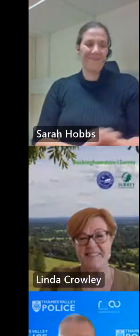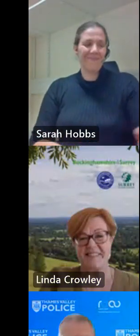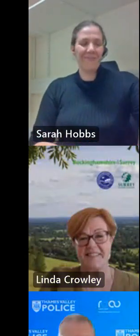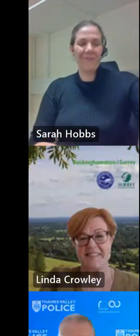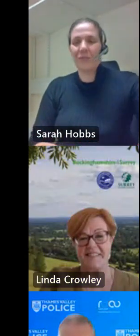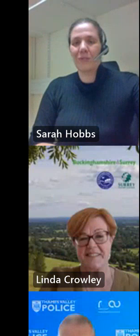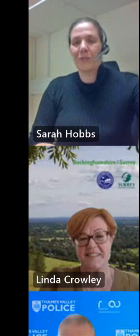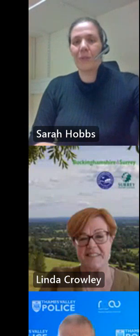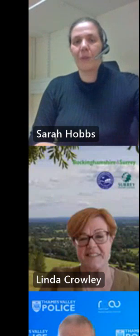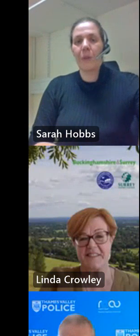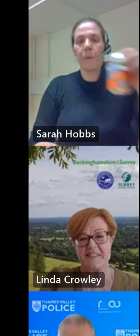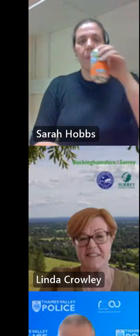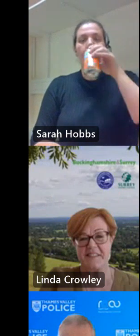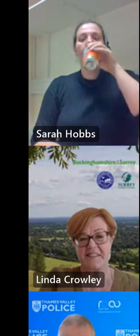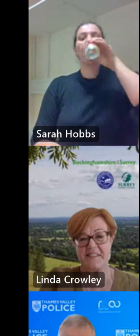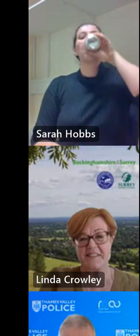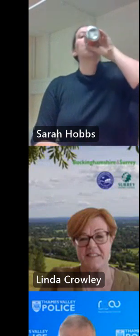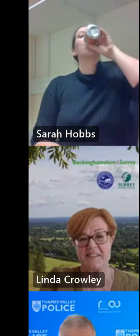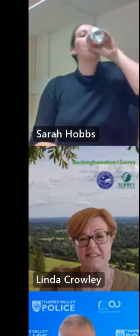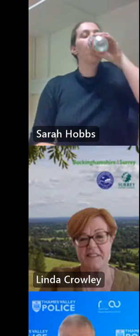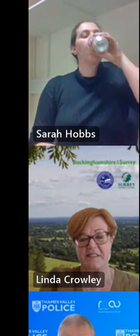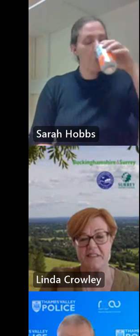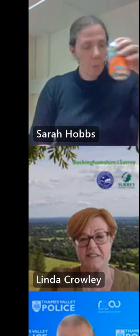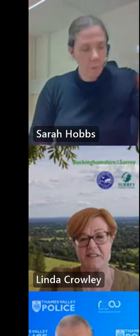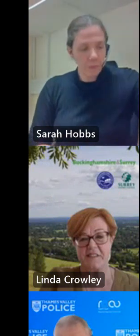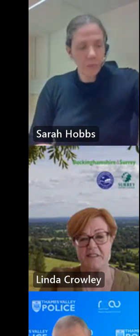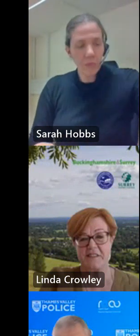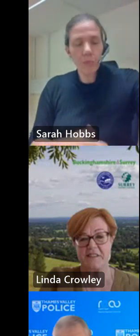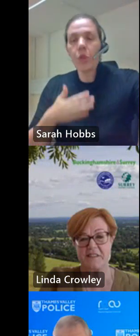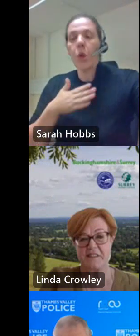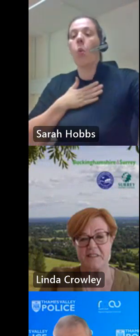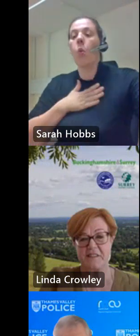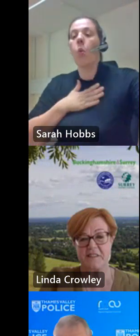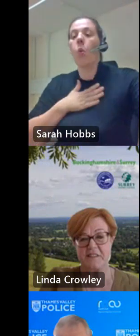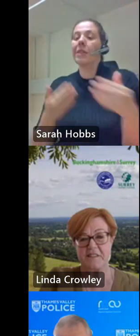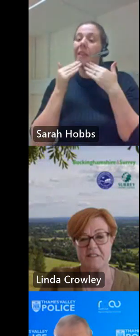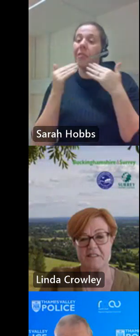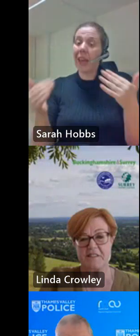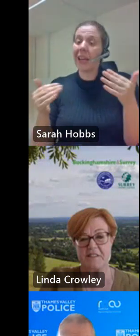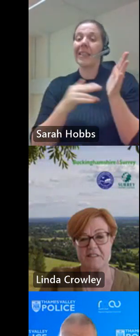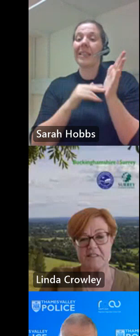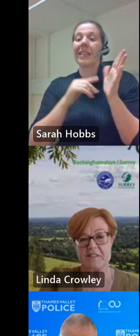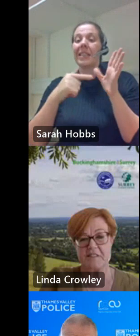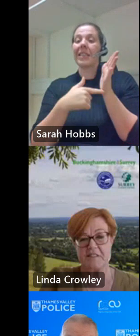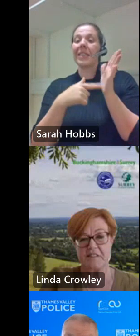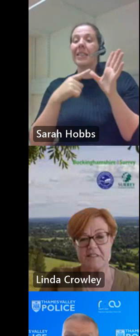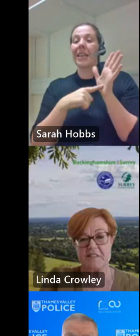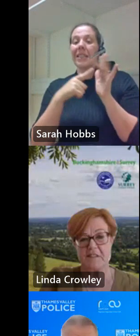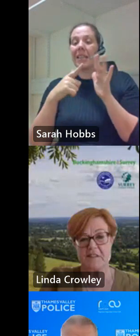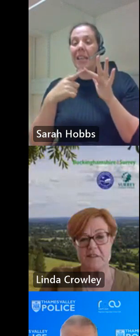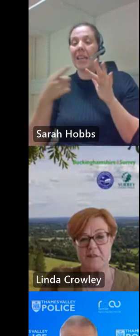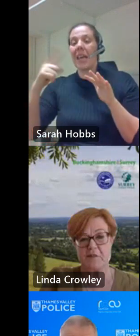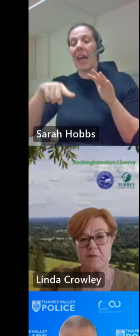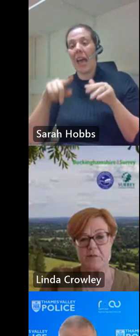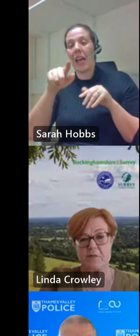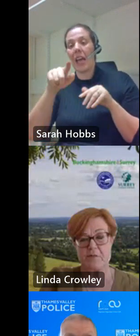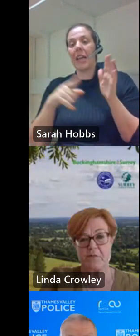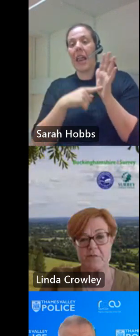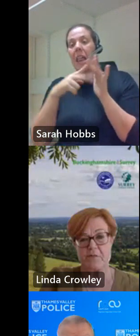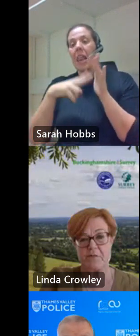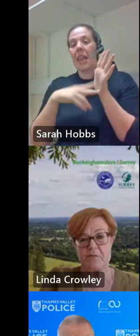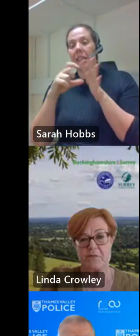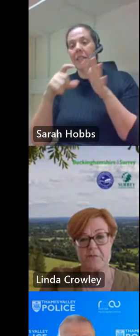Can I just say thank you very much to Natalie and Linda for inviting Thames Valley Police Cyber Protect to come and assist here. More importantly,